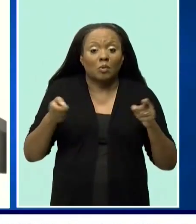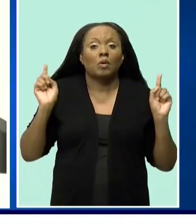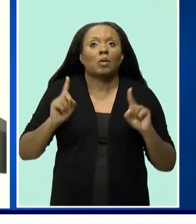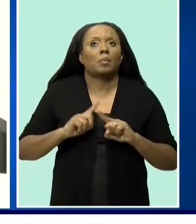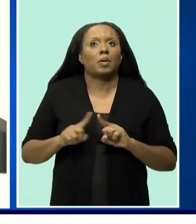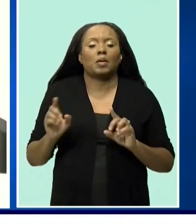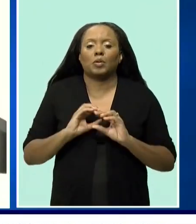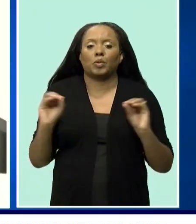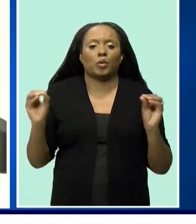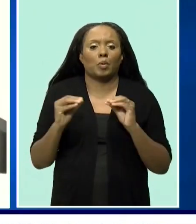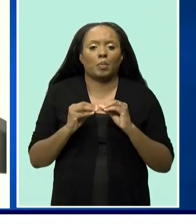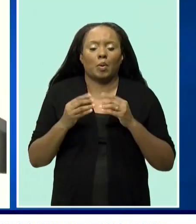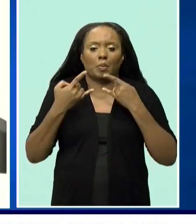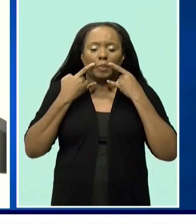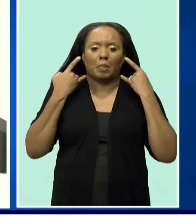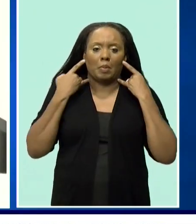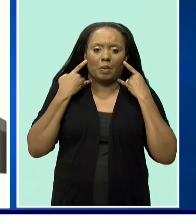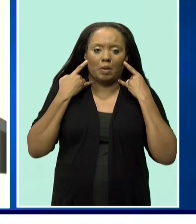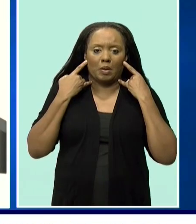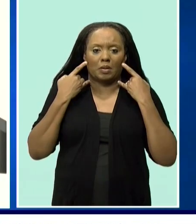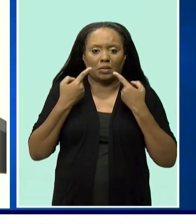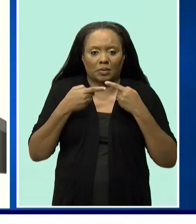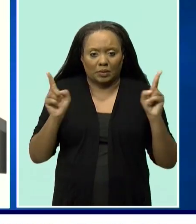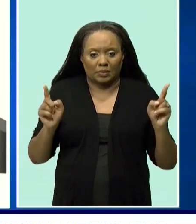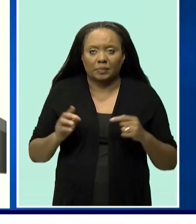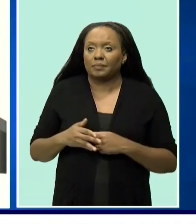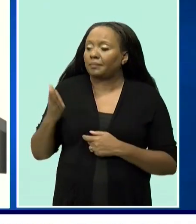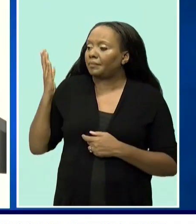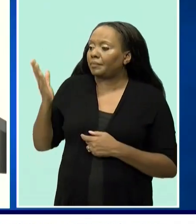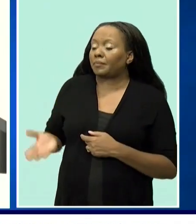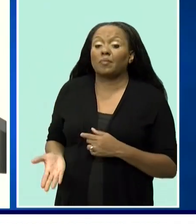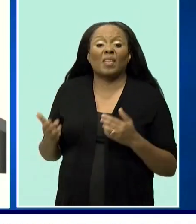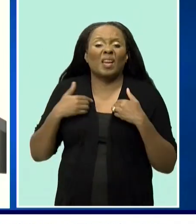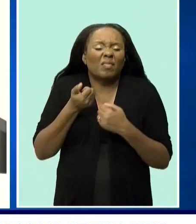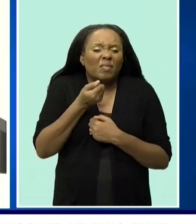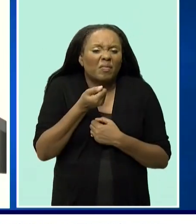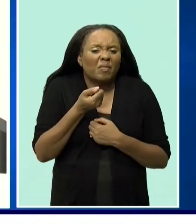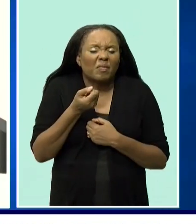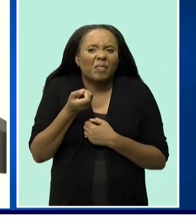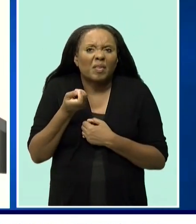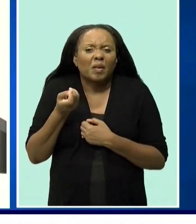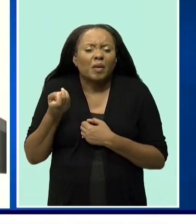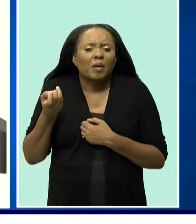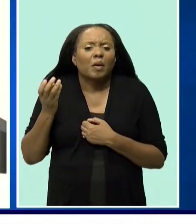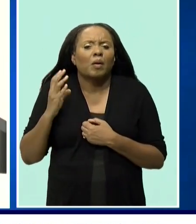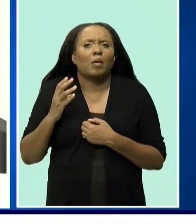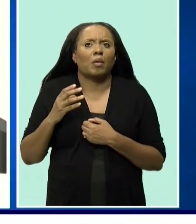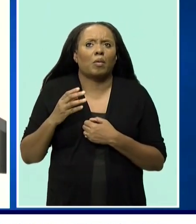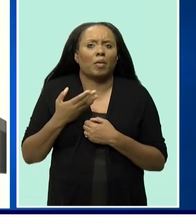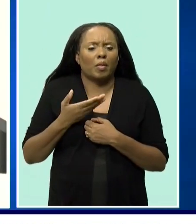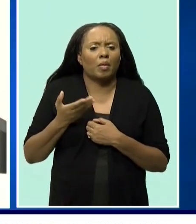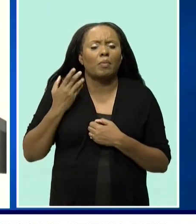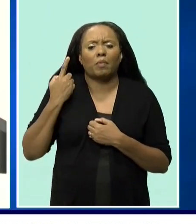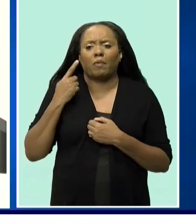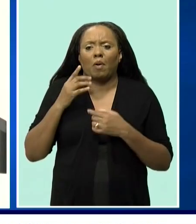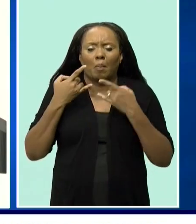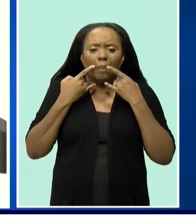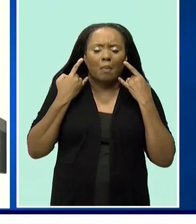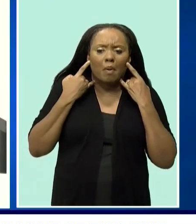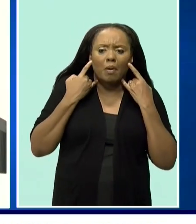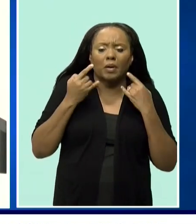a few, for example, the prisons and the geriatric hospital. Why? Because they are